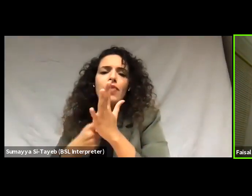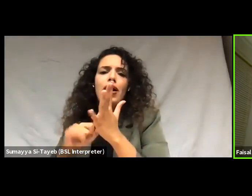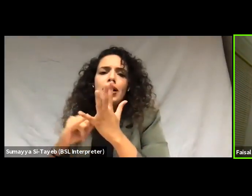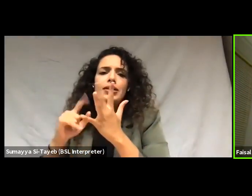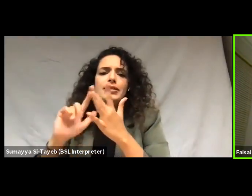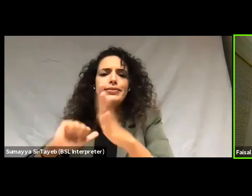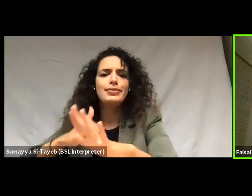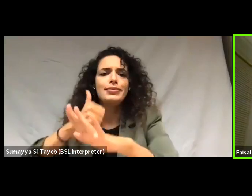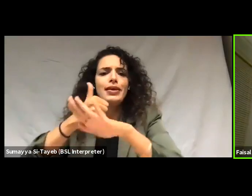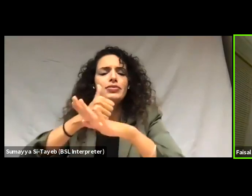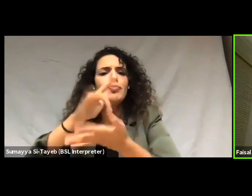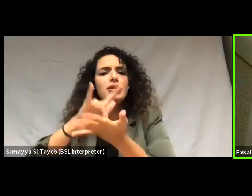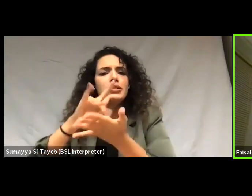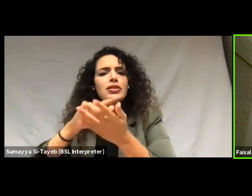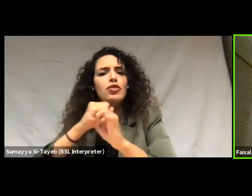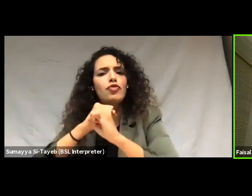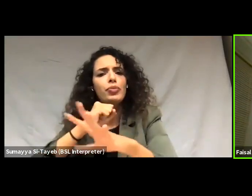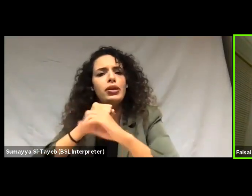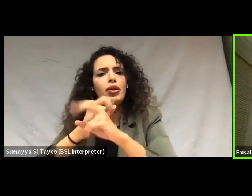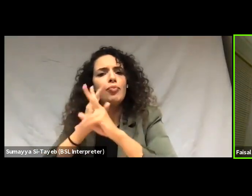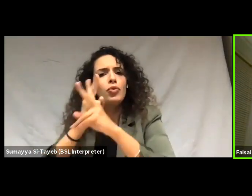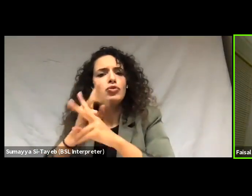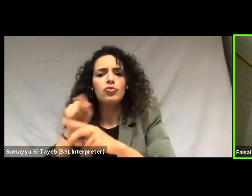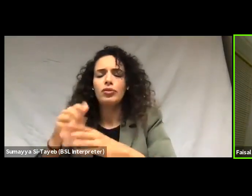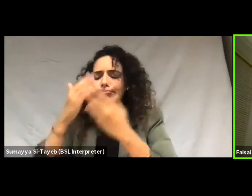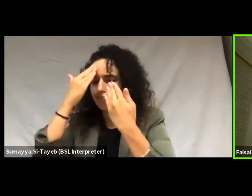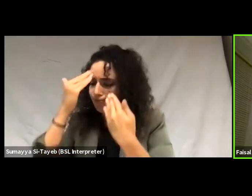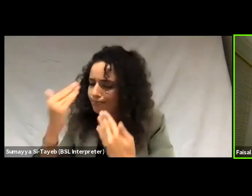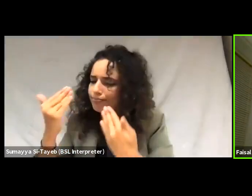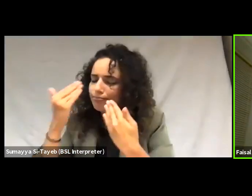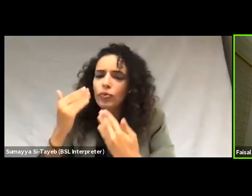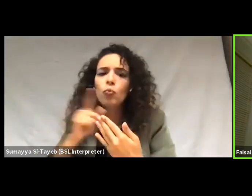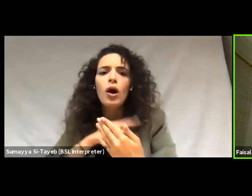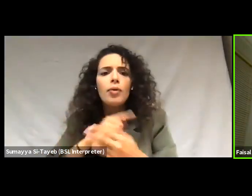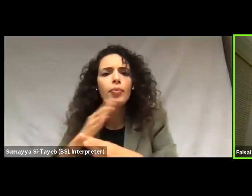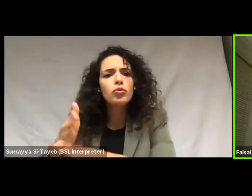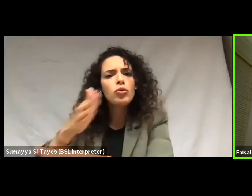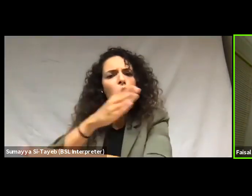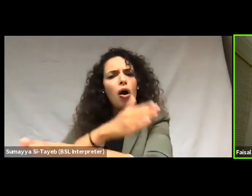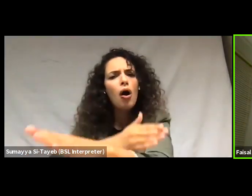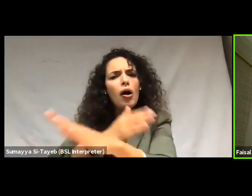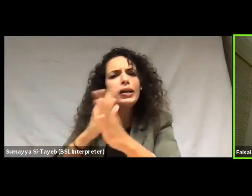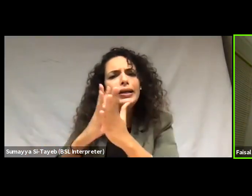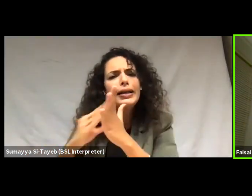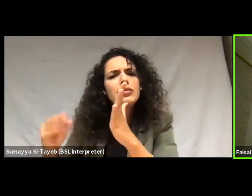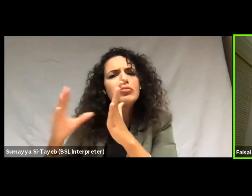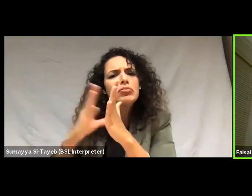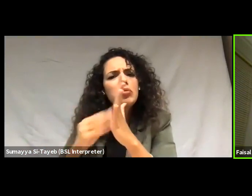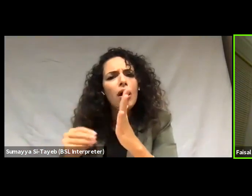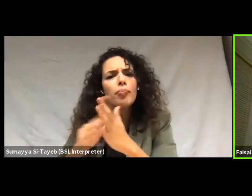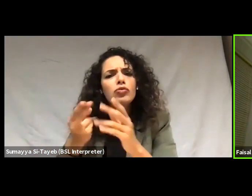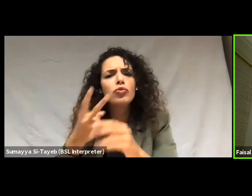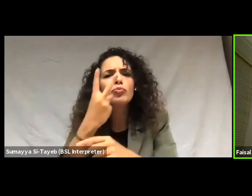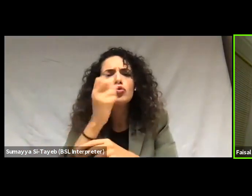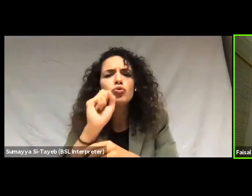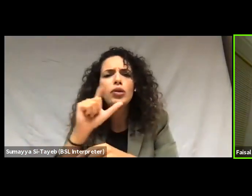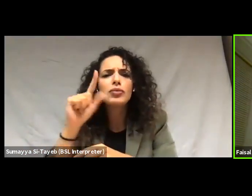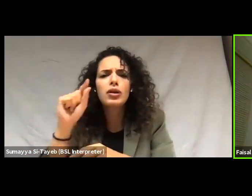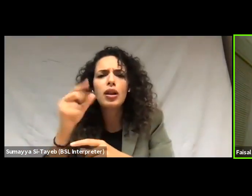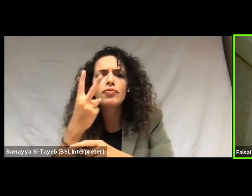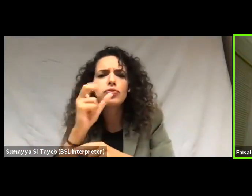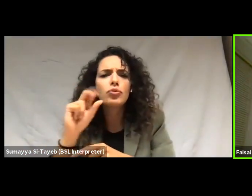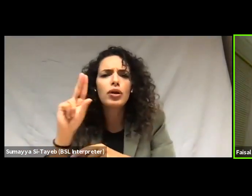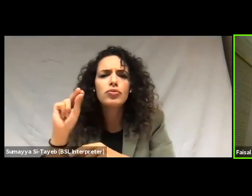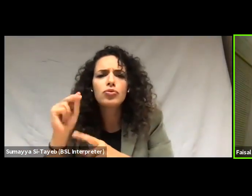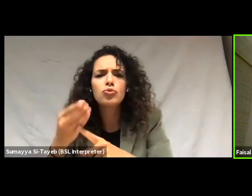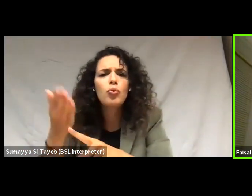actually preserved a lot of these early examples from as far back as 2011, 2012. One of them